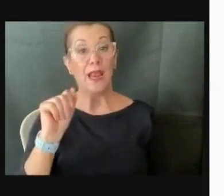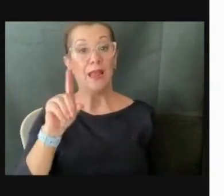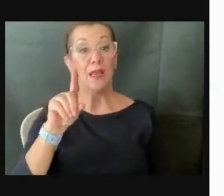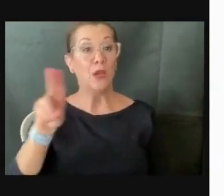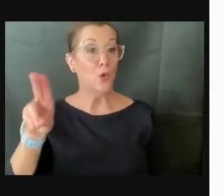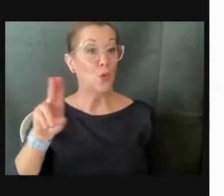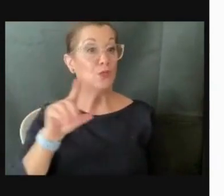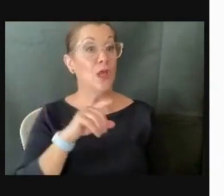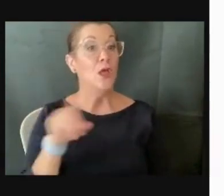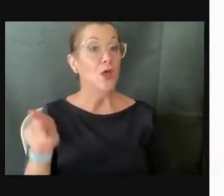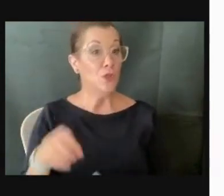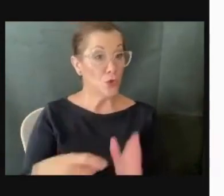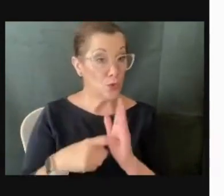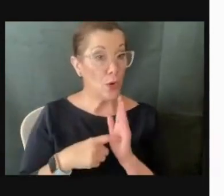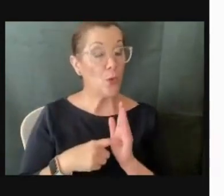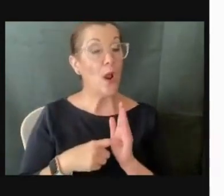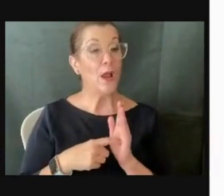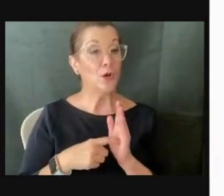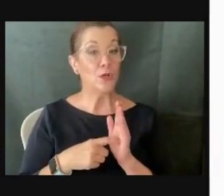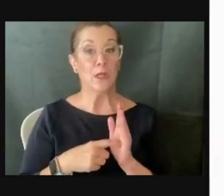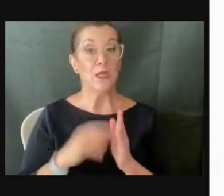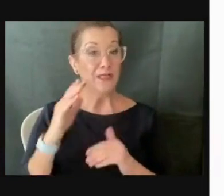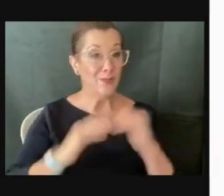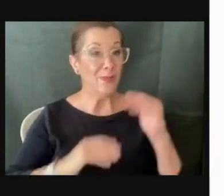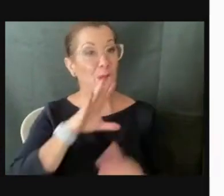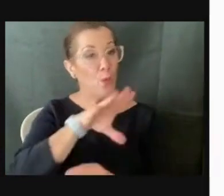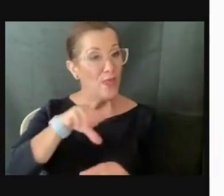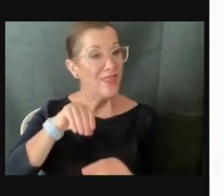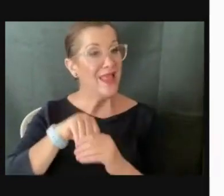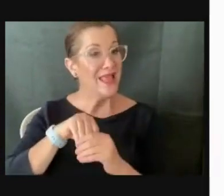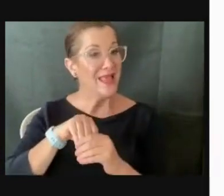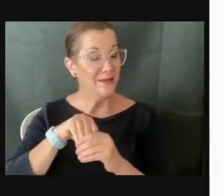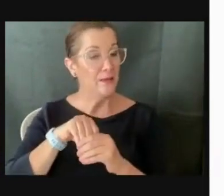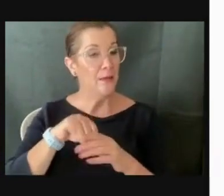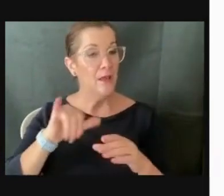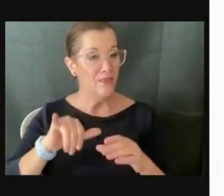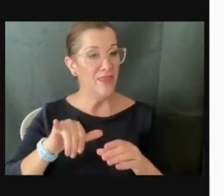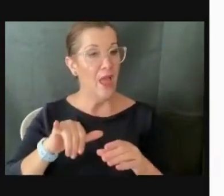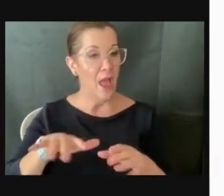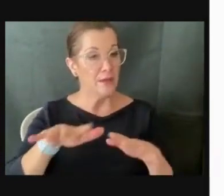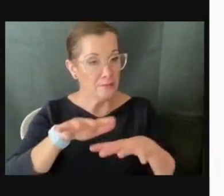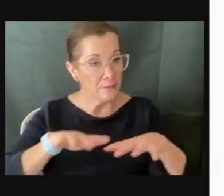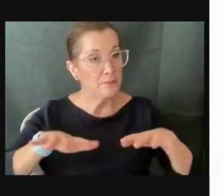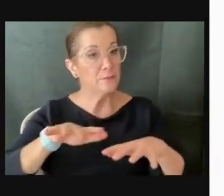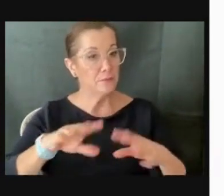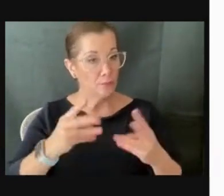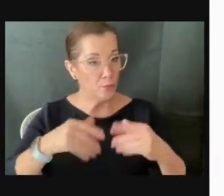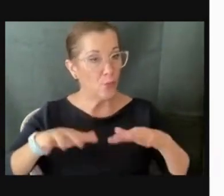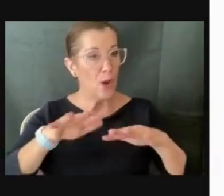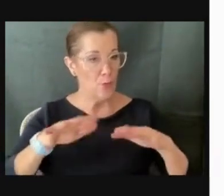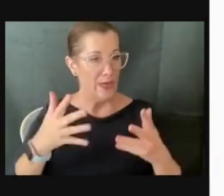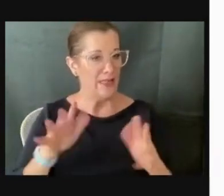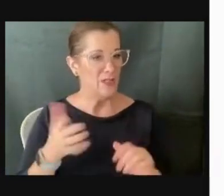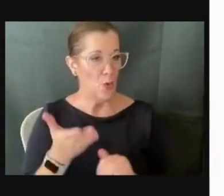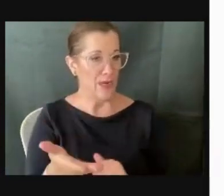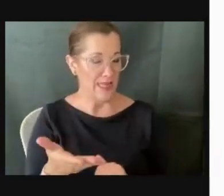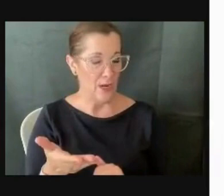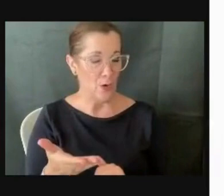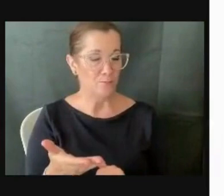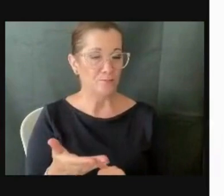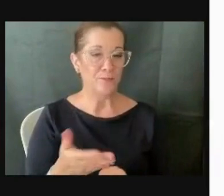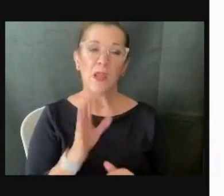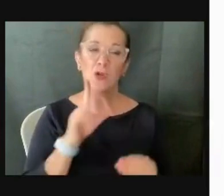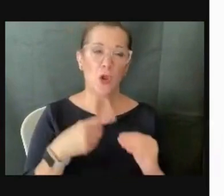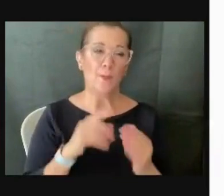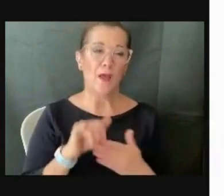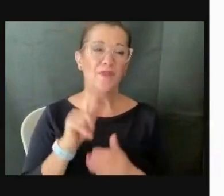are required to be built within footprints of existing properties. So we'll talk a little bit more about that when we talk more